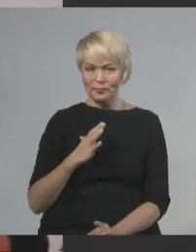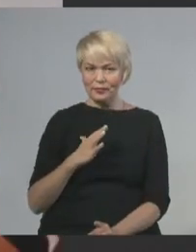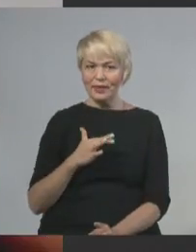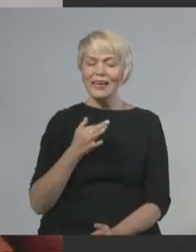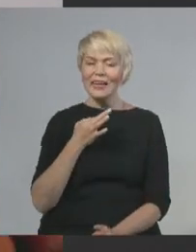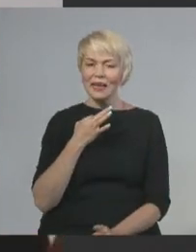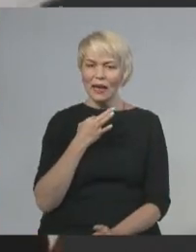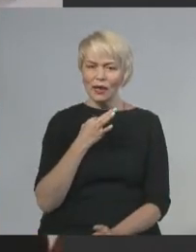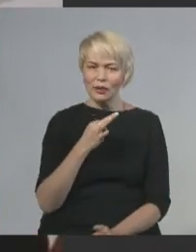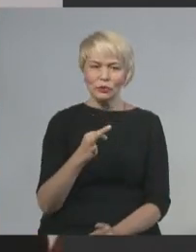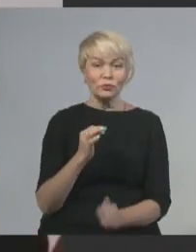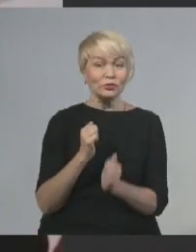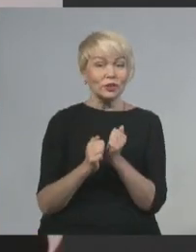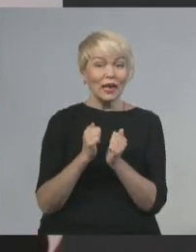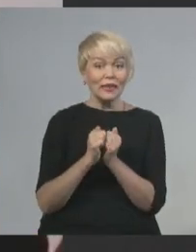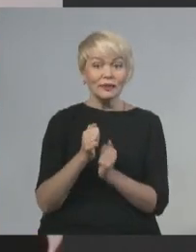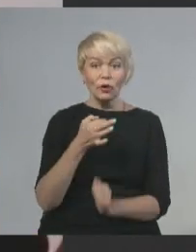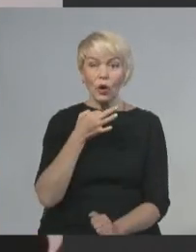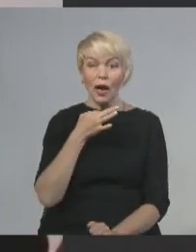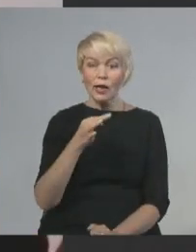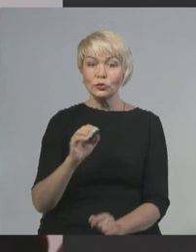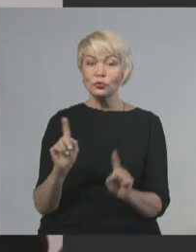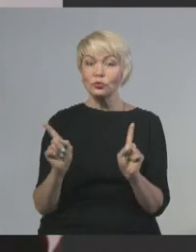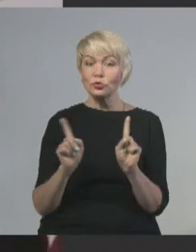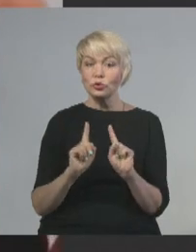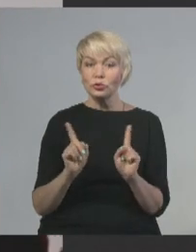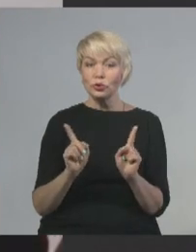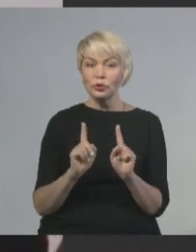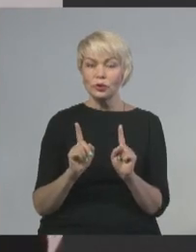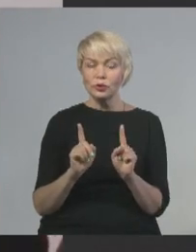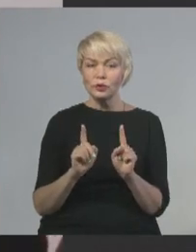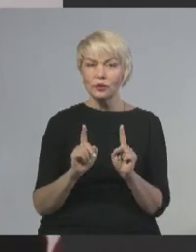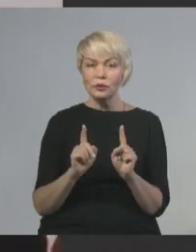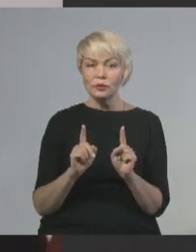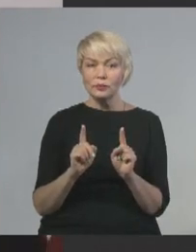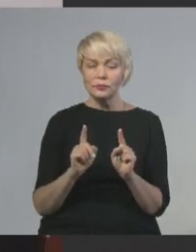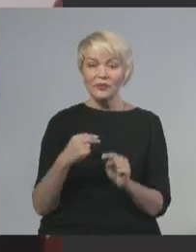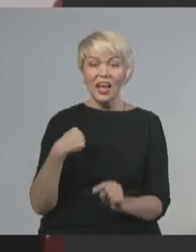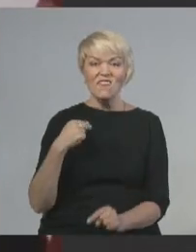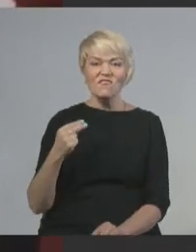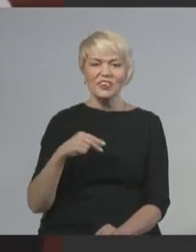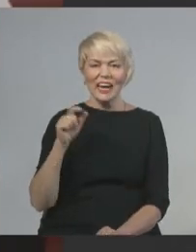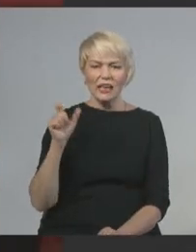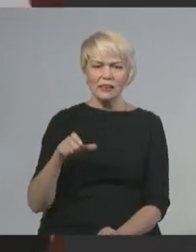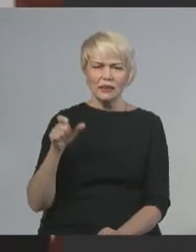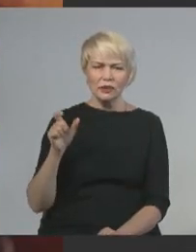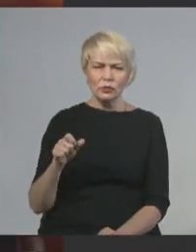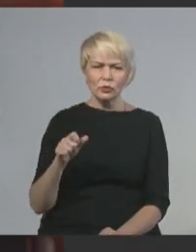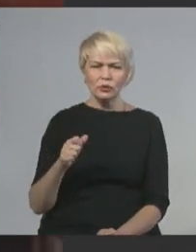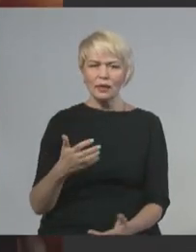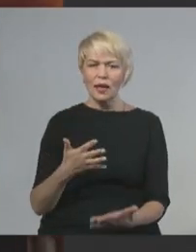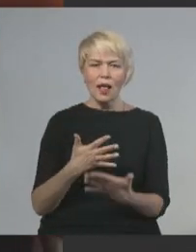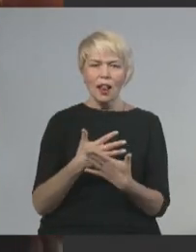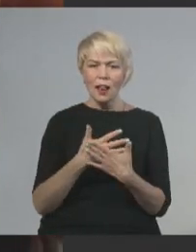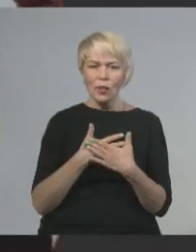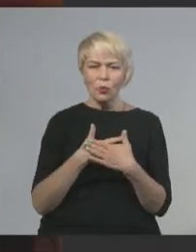latin people and they don't attract any and so so that was the first time because there was a